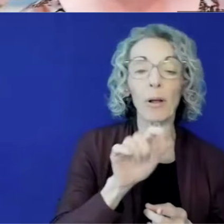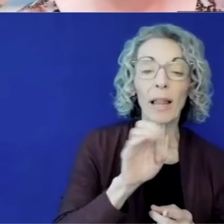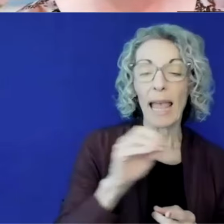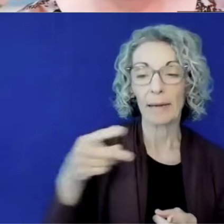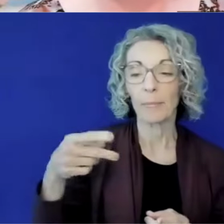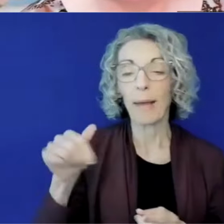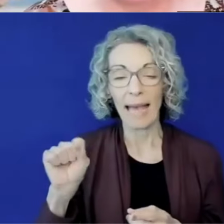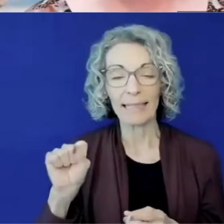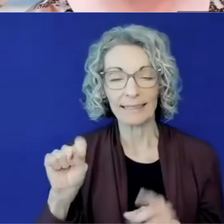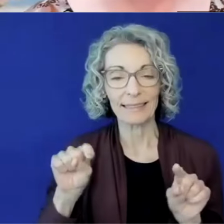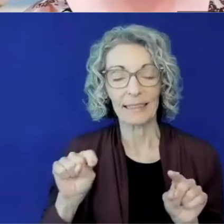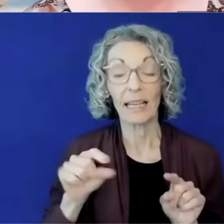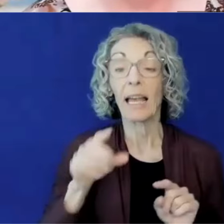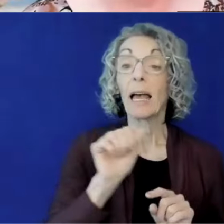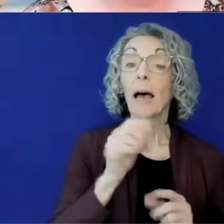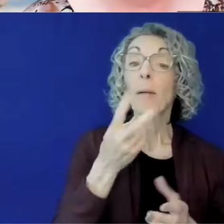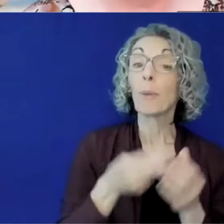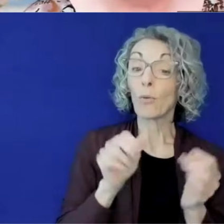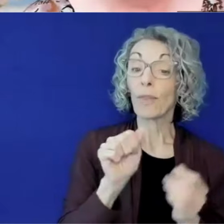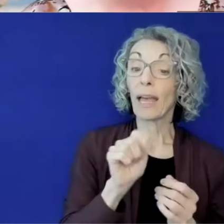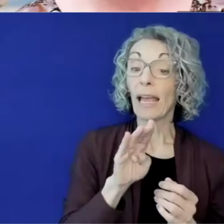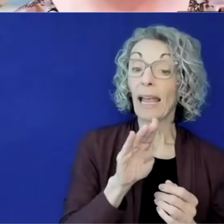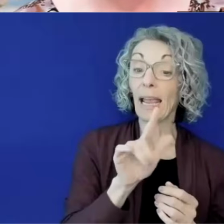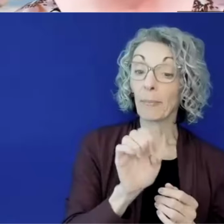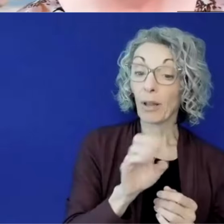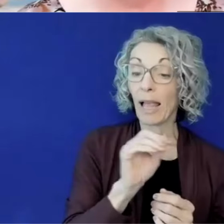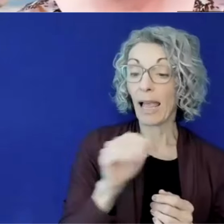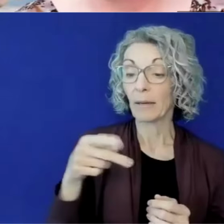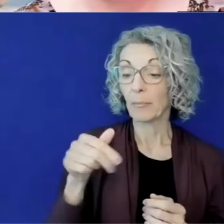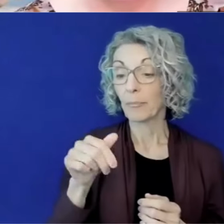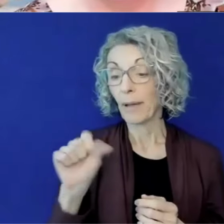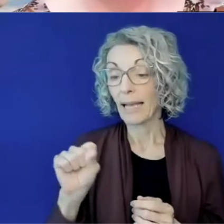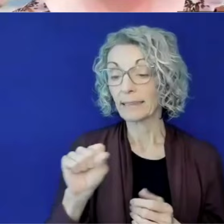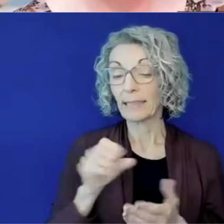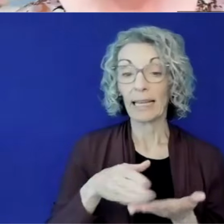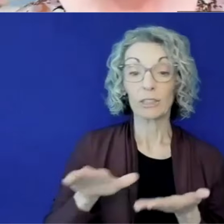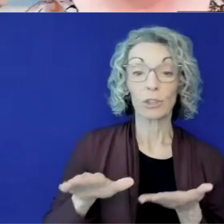both able and pass exclude